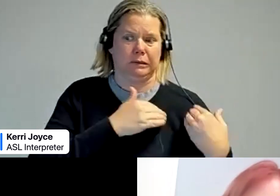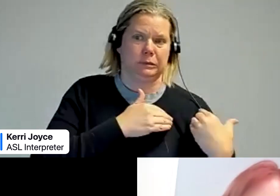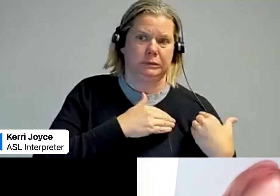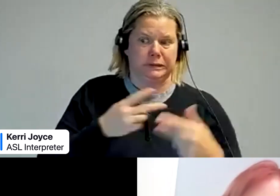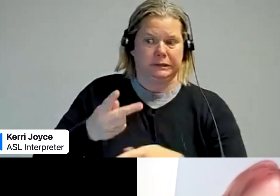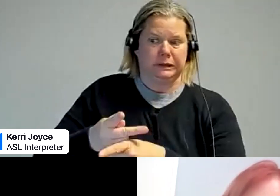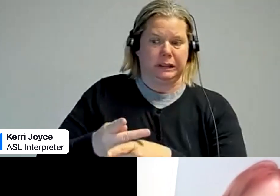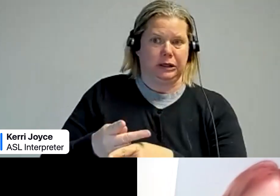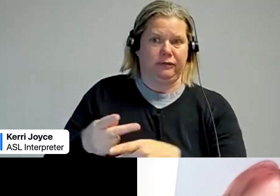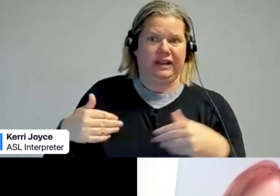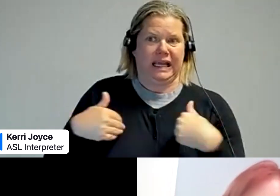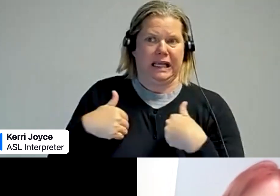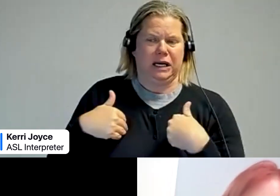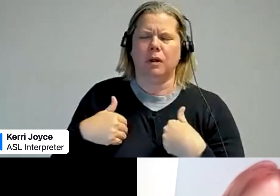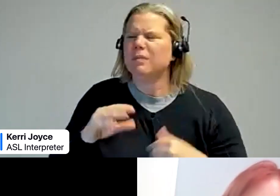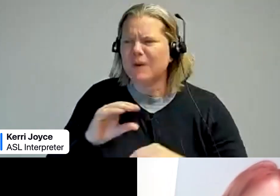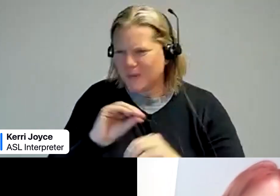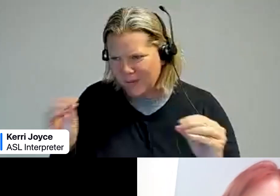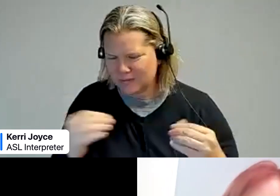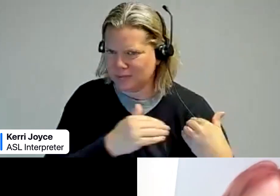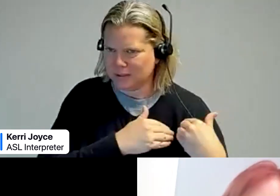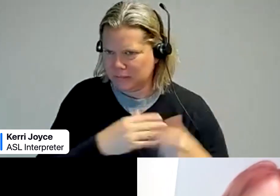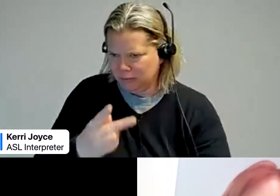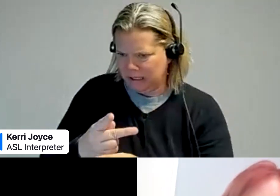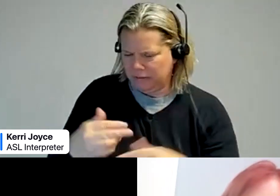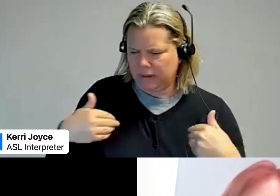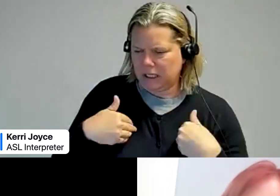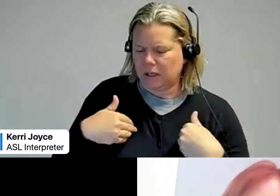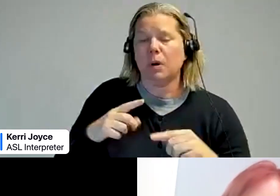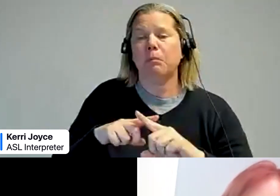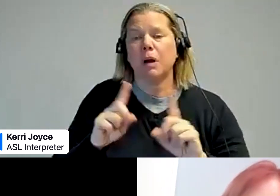to care. But in this particular instance,